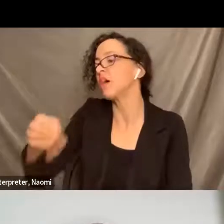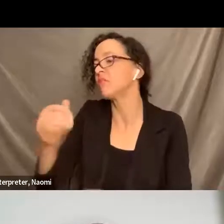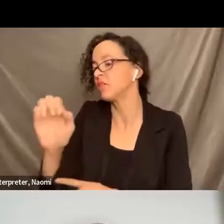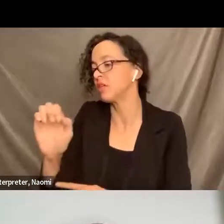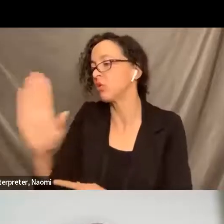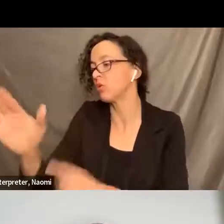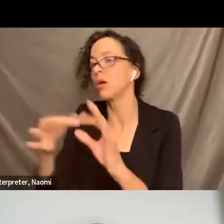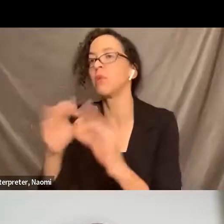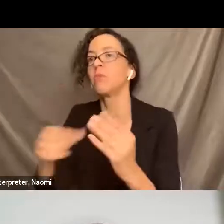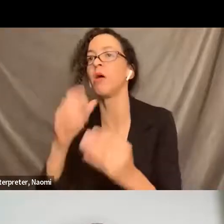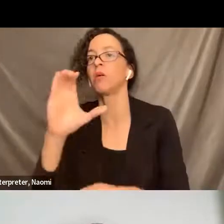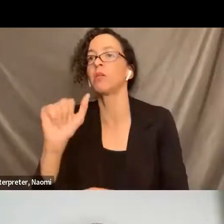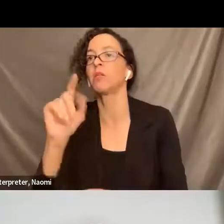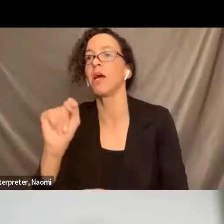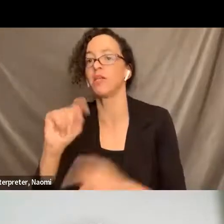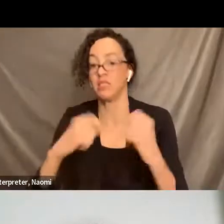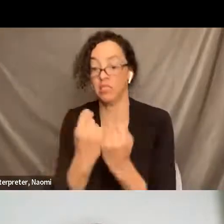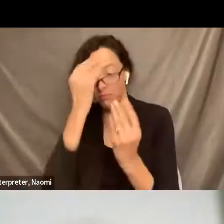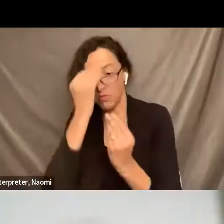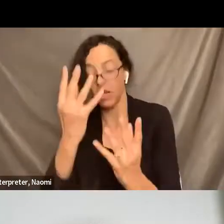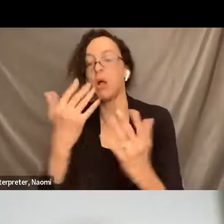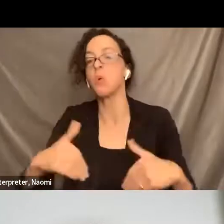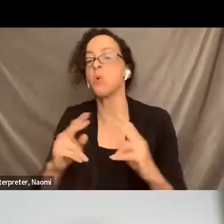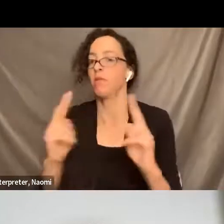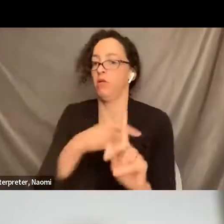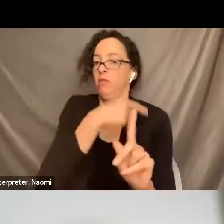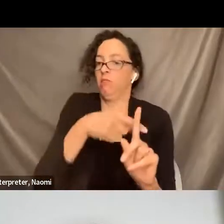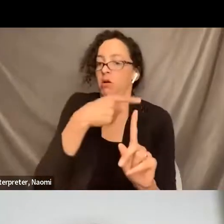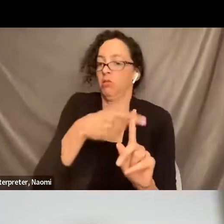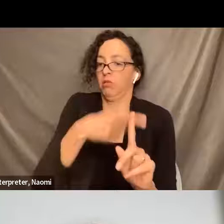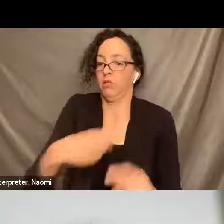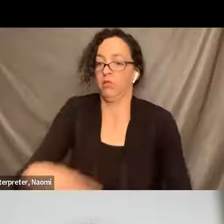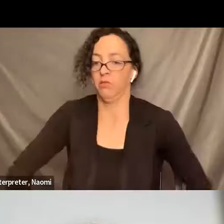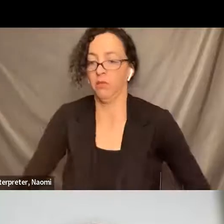data is very positive. And and